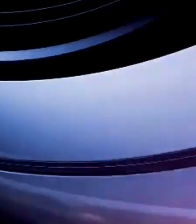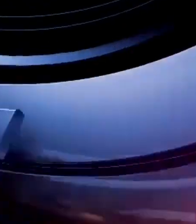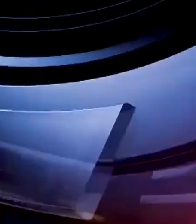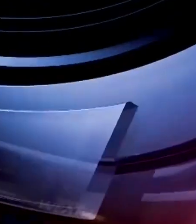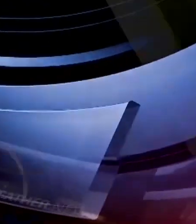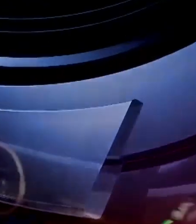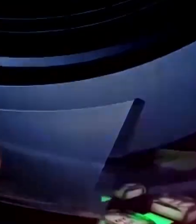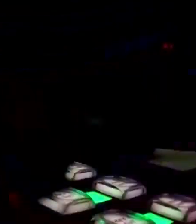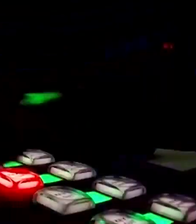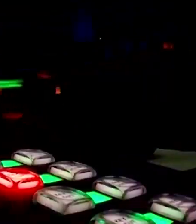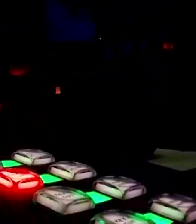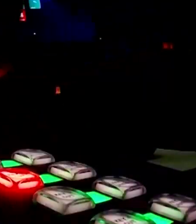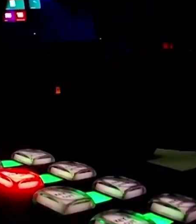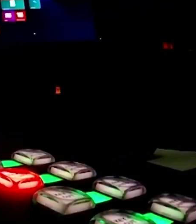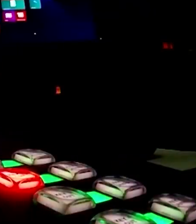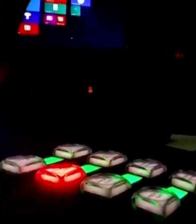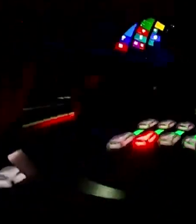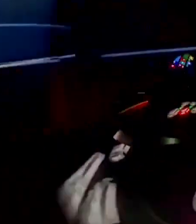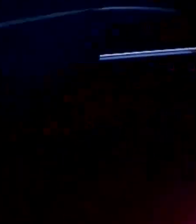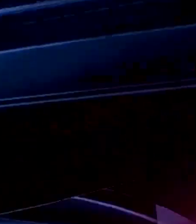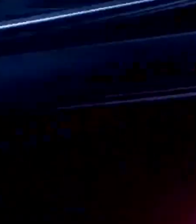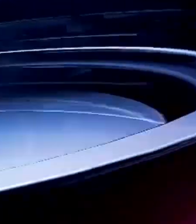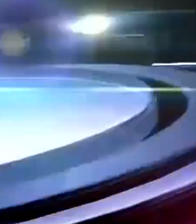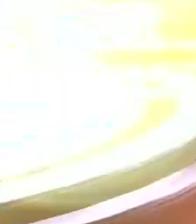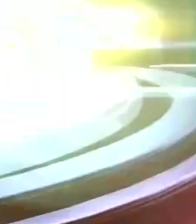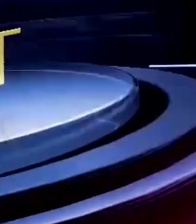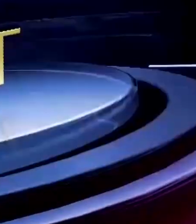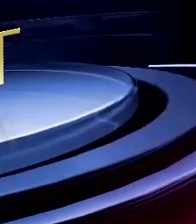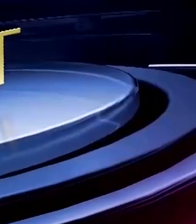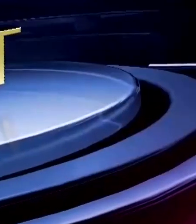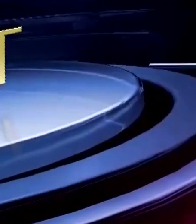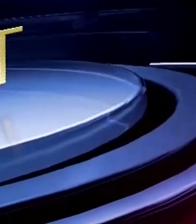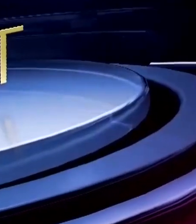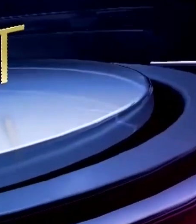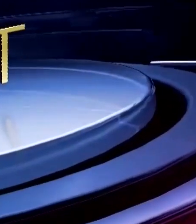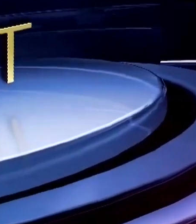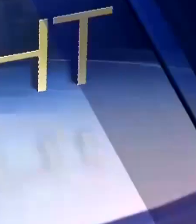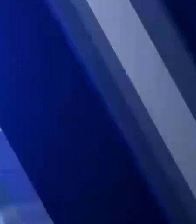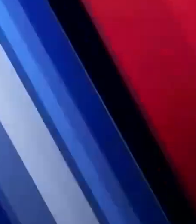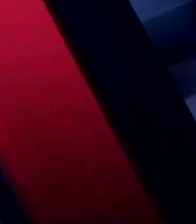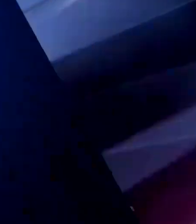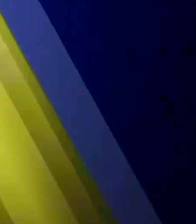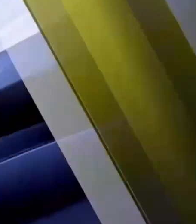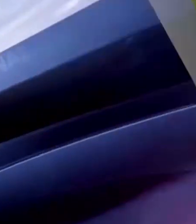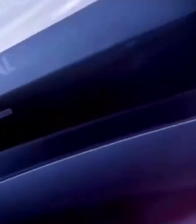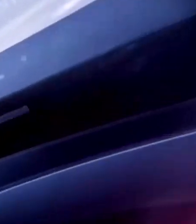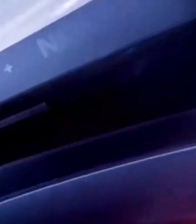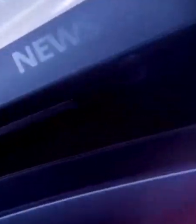Broadcasting from our studios in the Pine St. Michael, this is CBC NewsNight, starting now.